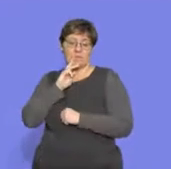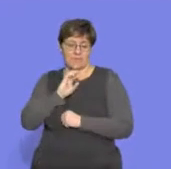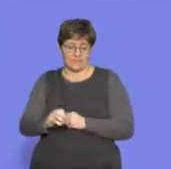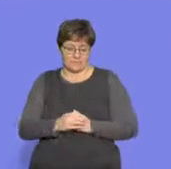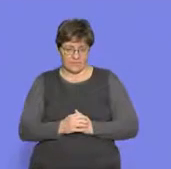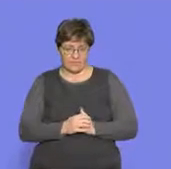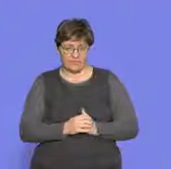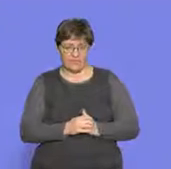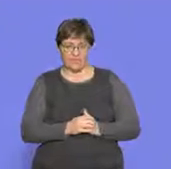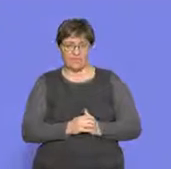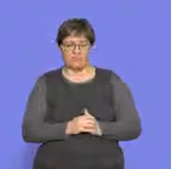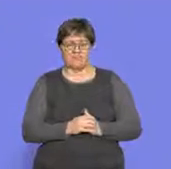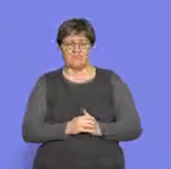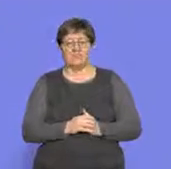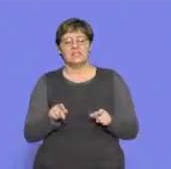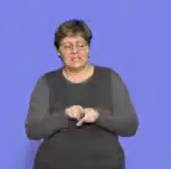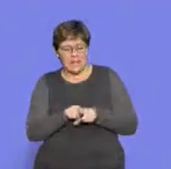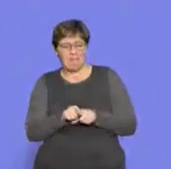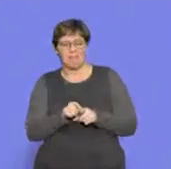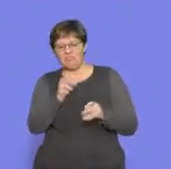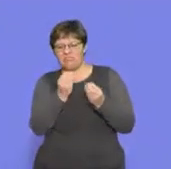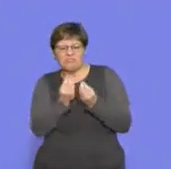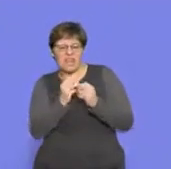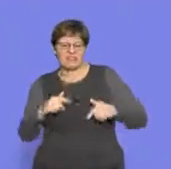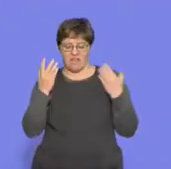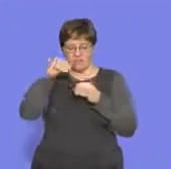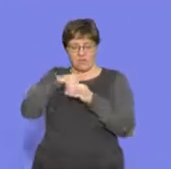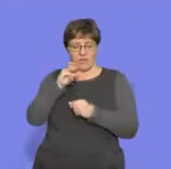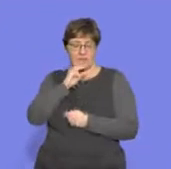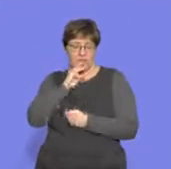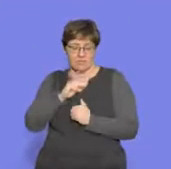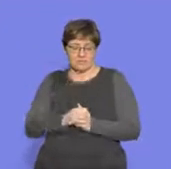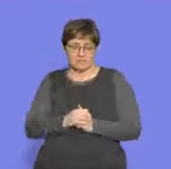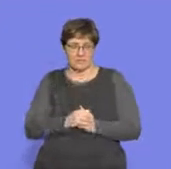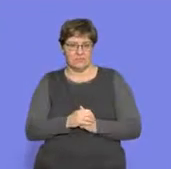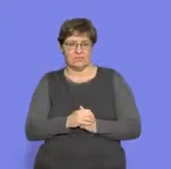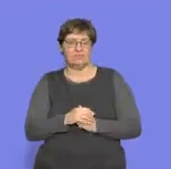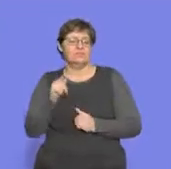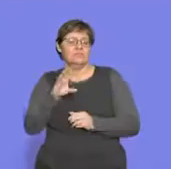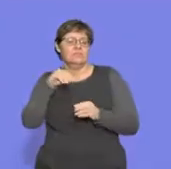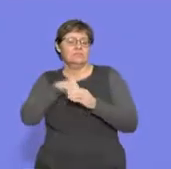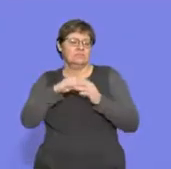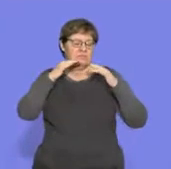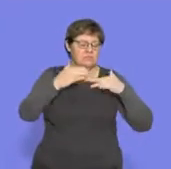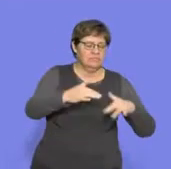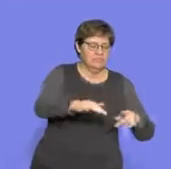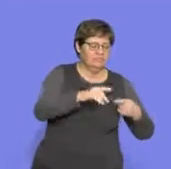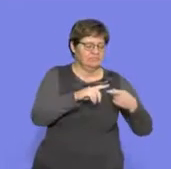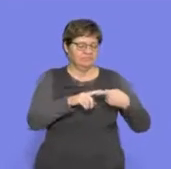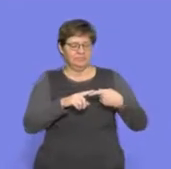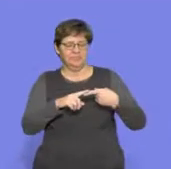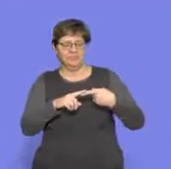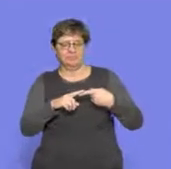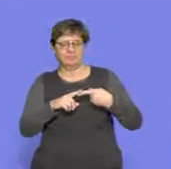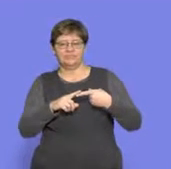water, and life forms in water. So this consists of water on Earth, and this would include the oceans,